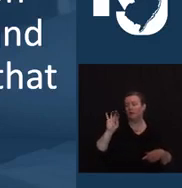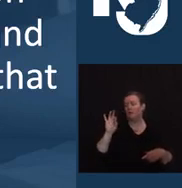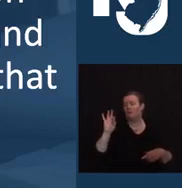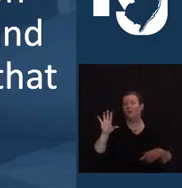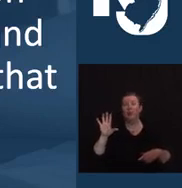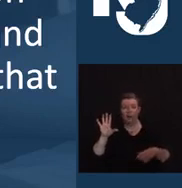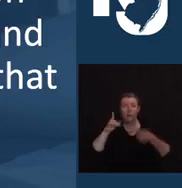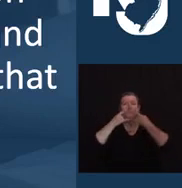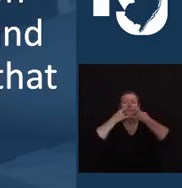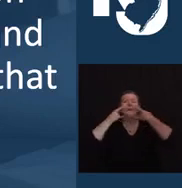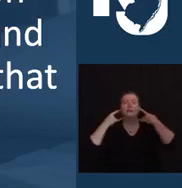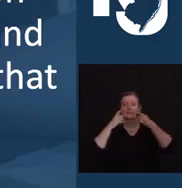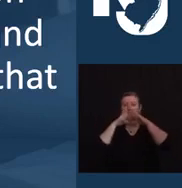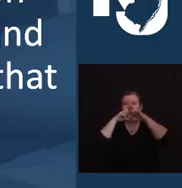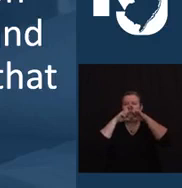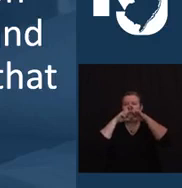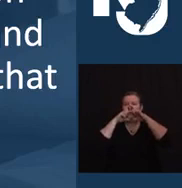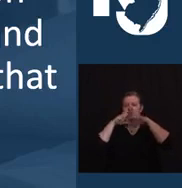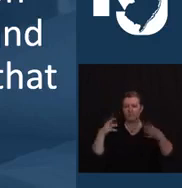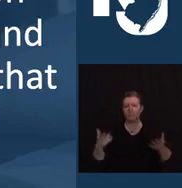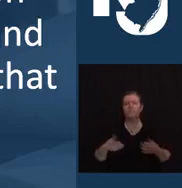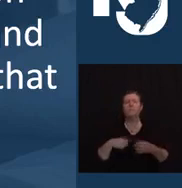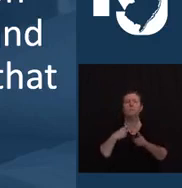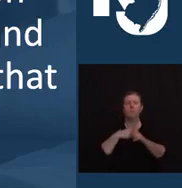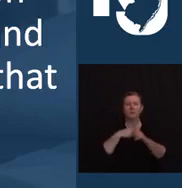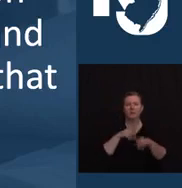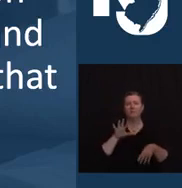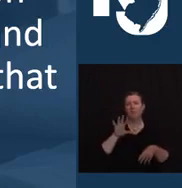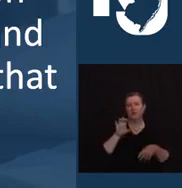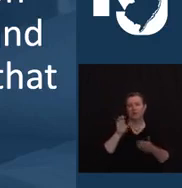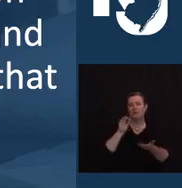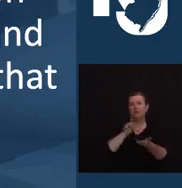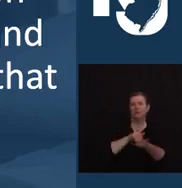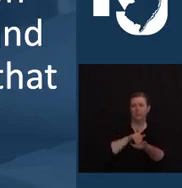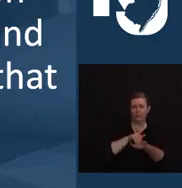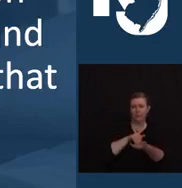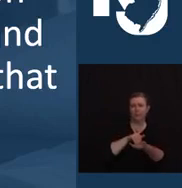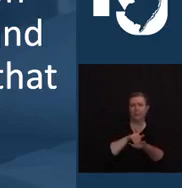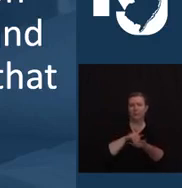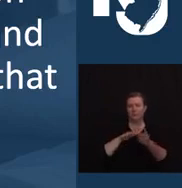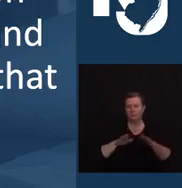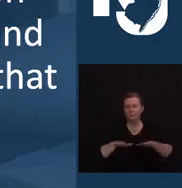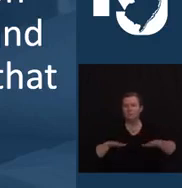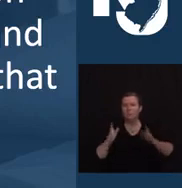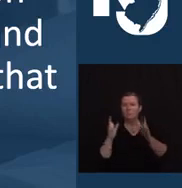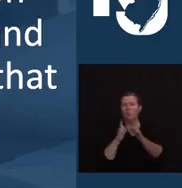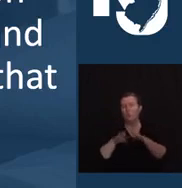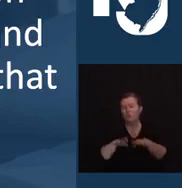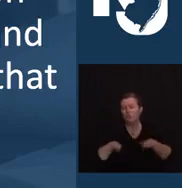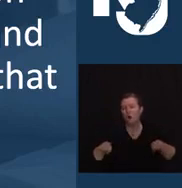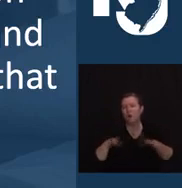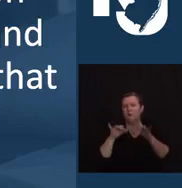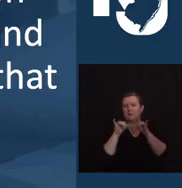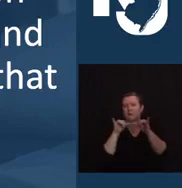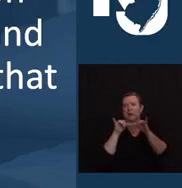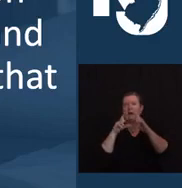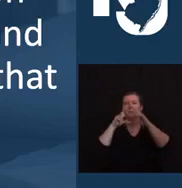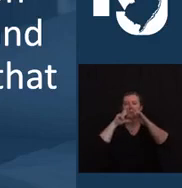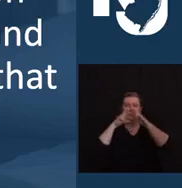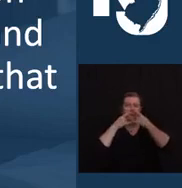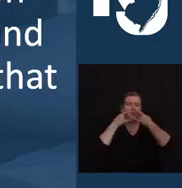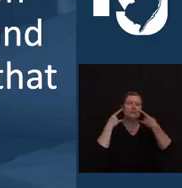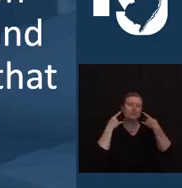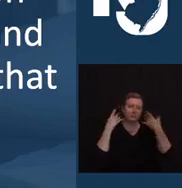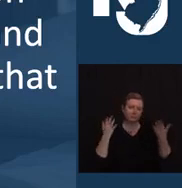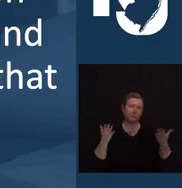with roughly 500,000 child-size masks that we will make available to districts on an as-needed basis